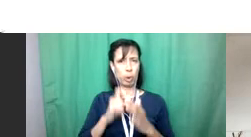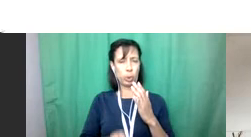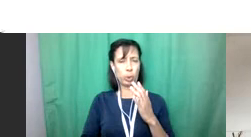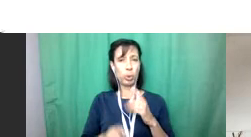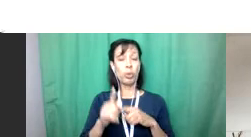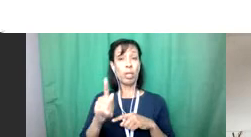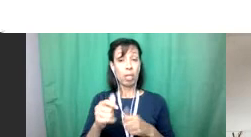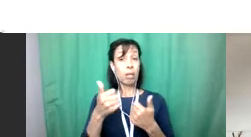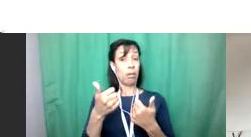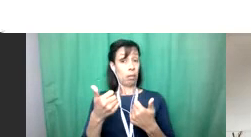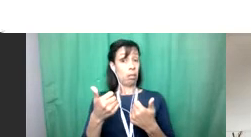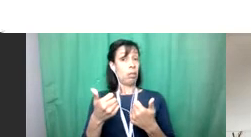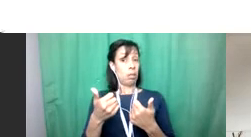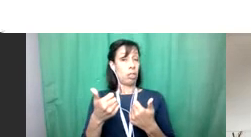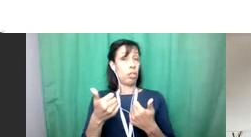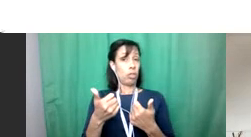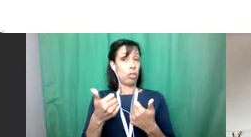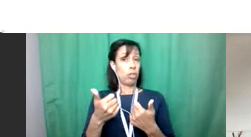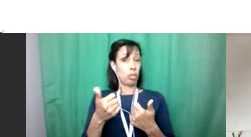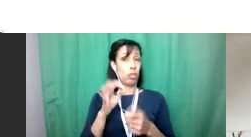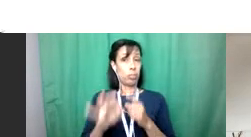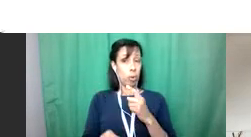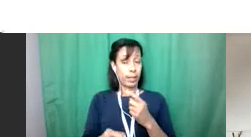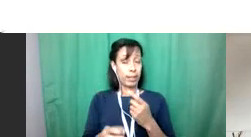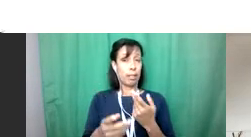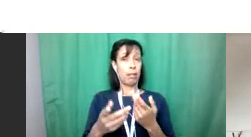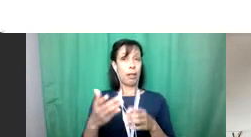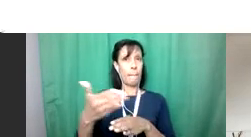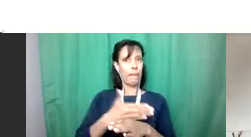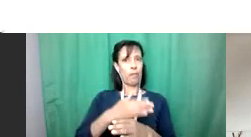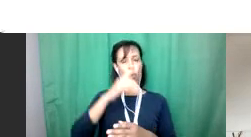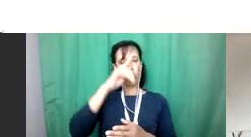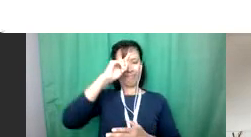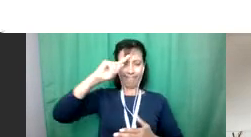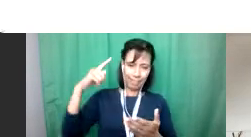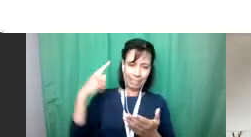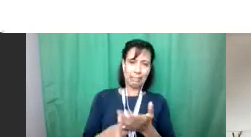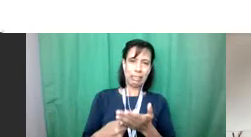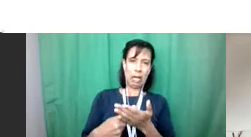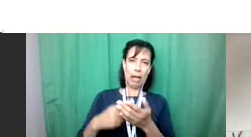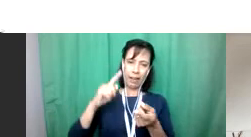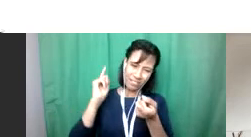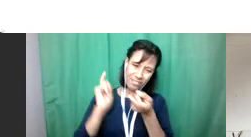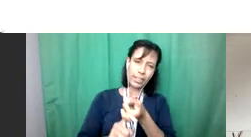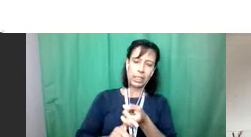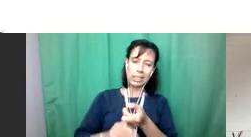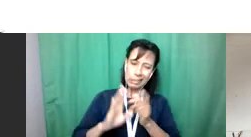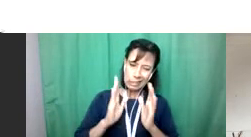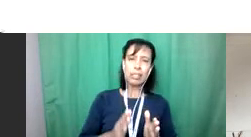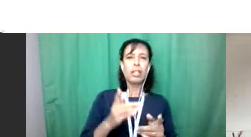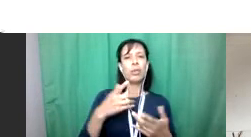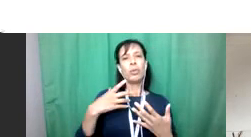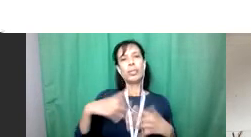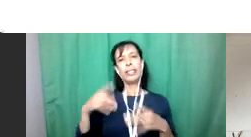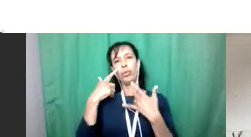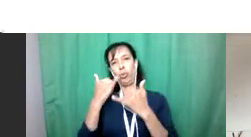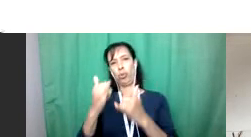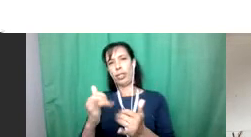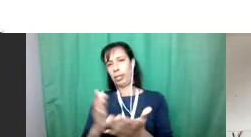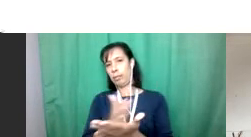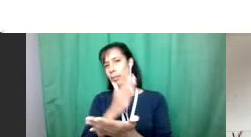absolutely determine on your research area, you need to have a look to see if the literature is already